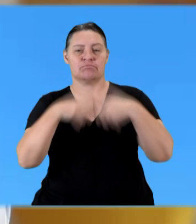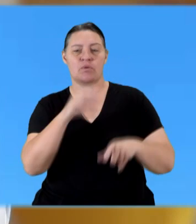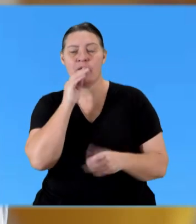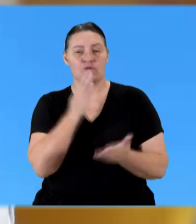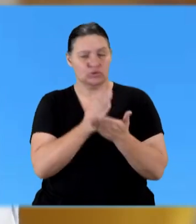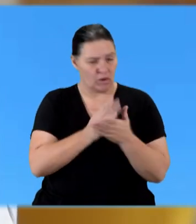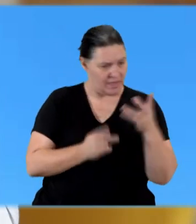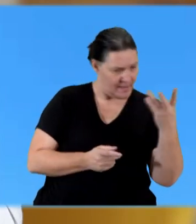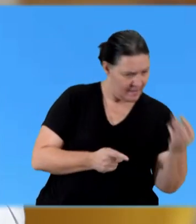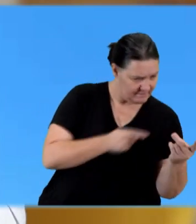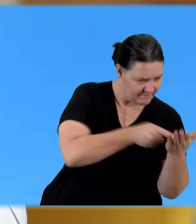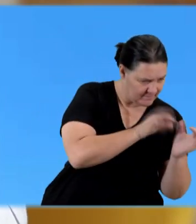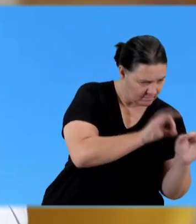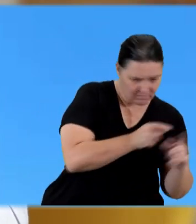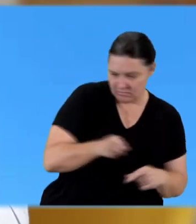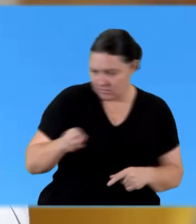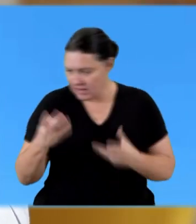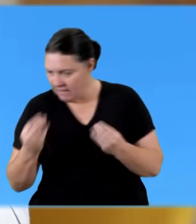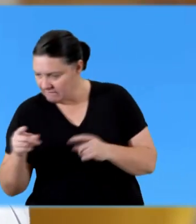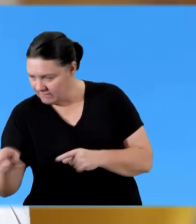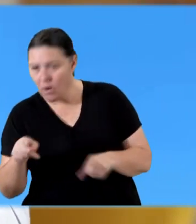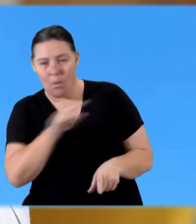ensure that they are the same.